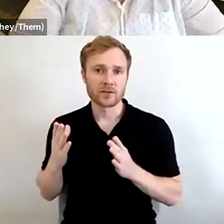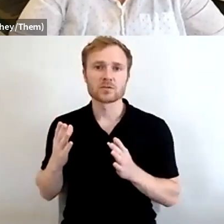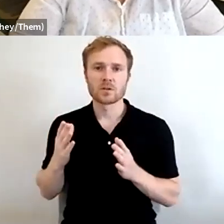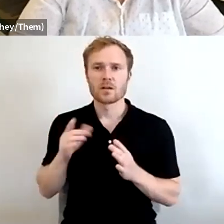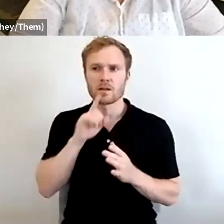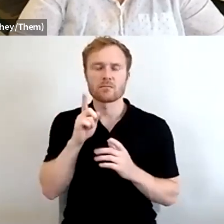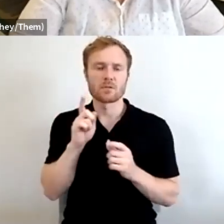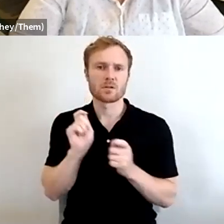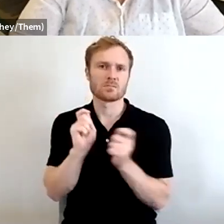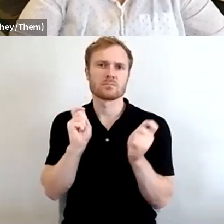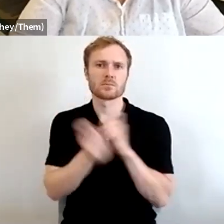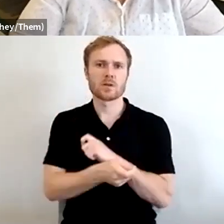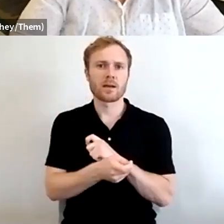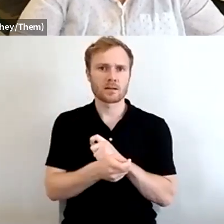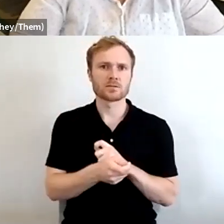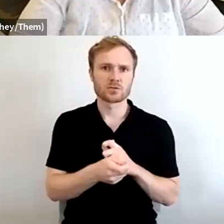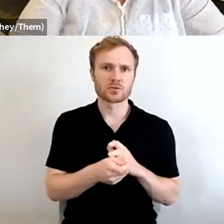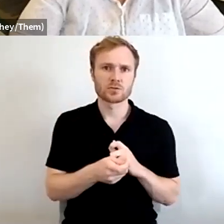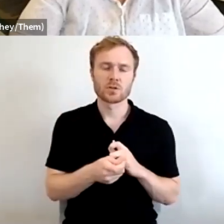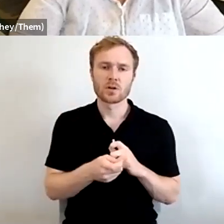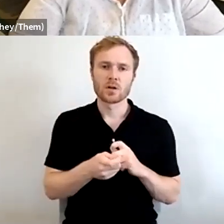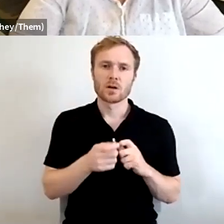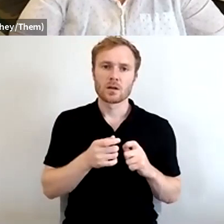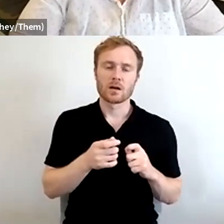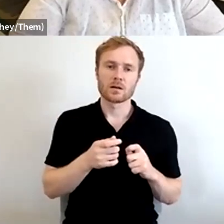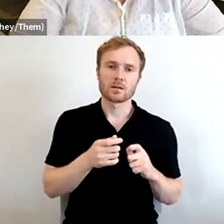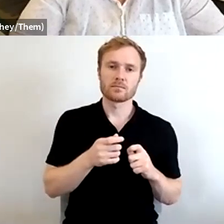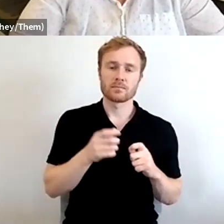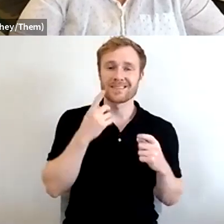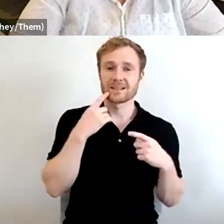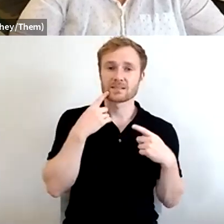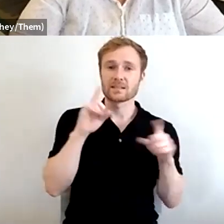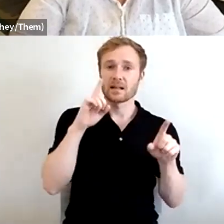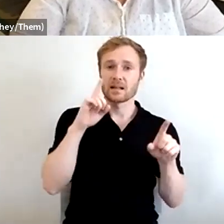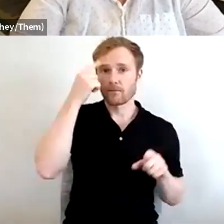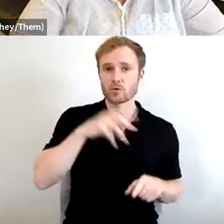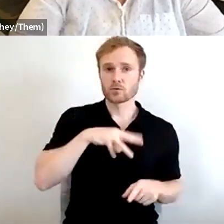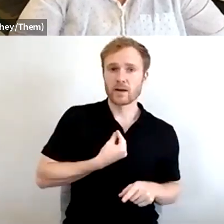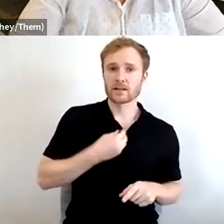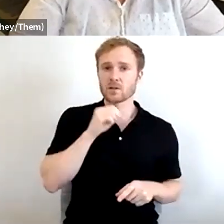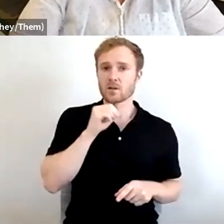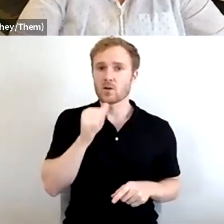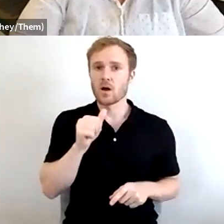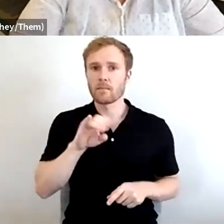the outcomes for trans and non-binary youth? And I'll go first to Rashod.